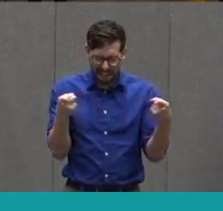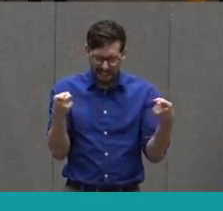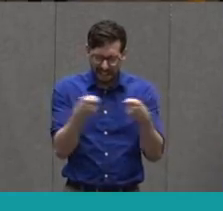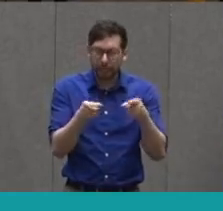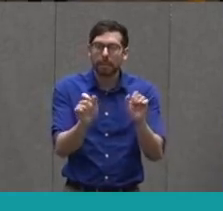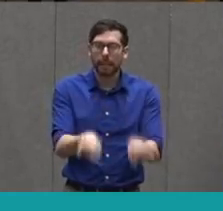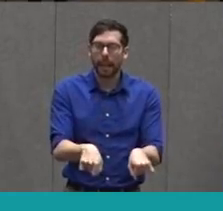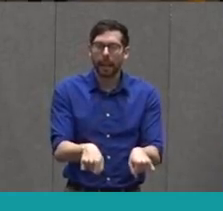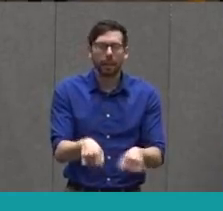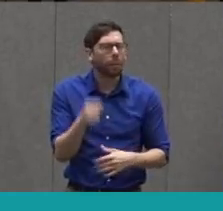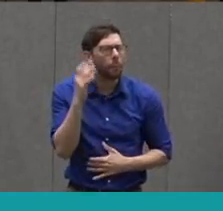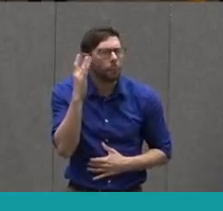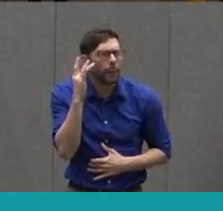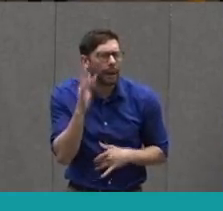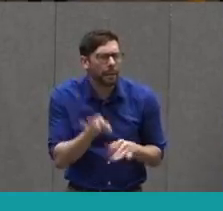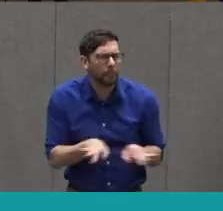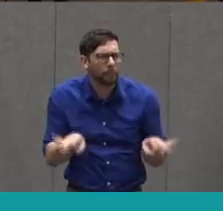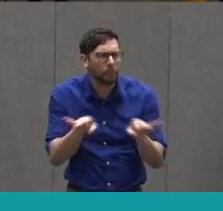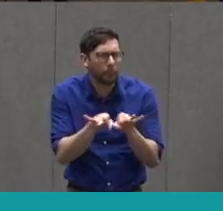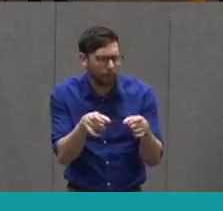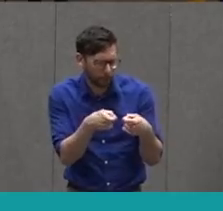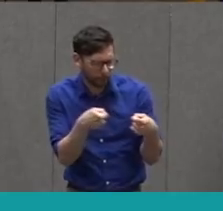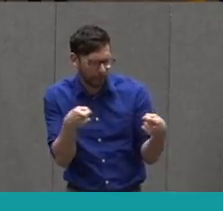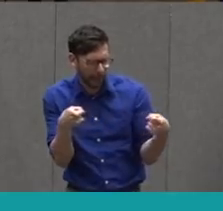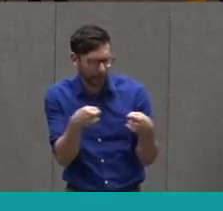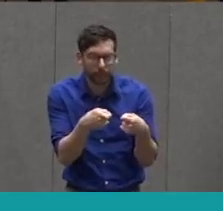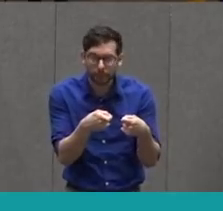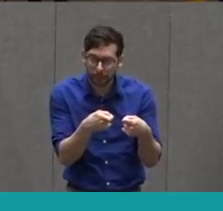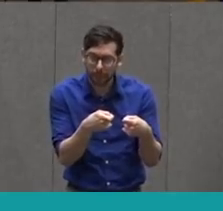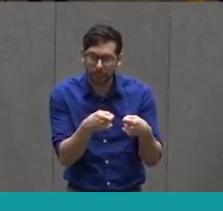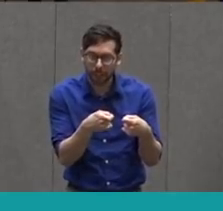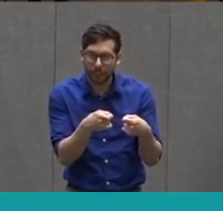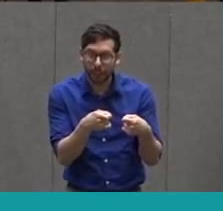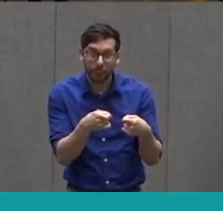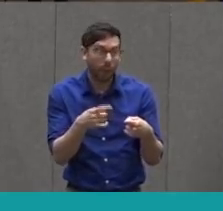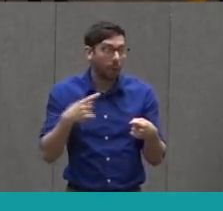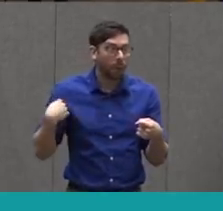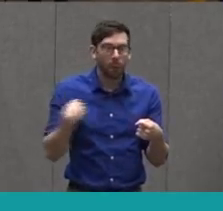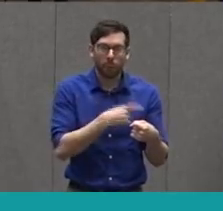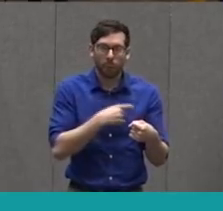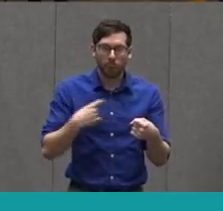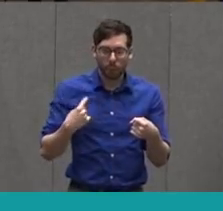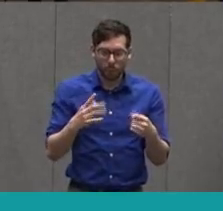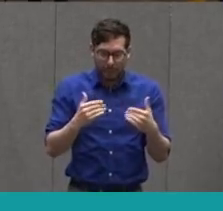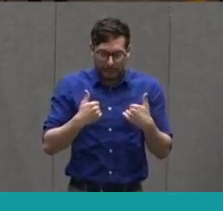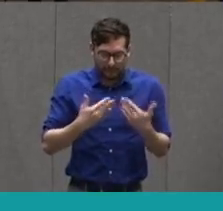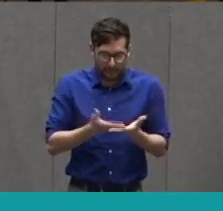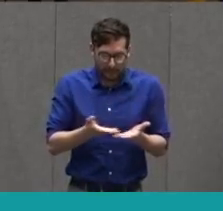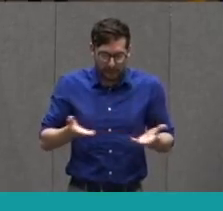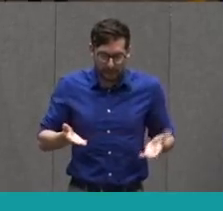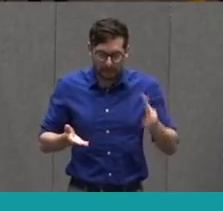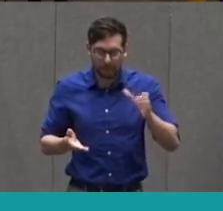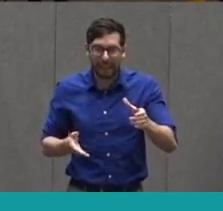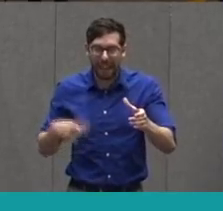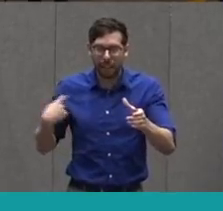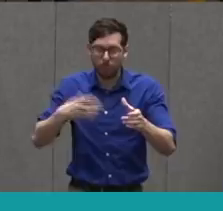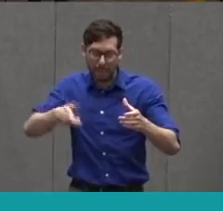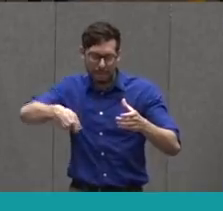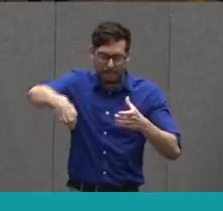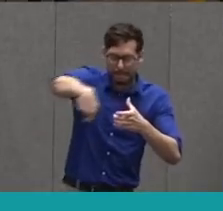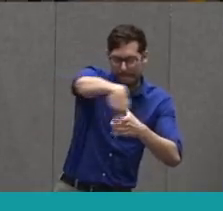rubber band can stretch? So that we can put it around things to hold. And maybe we have